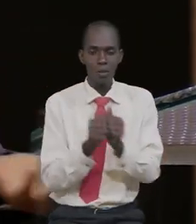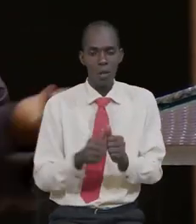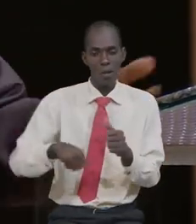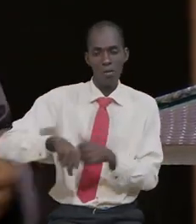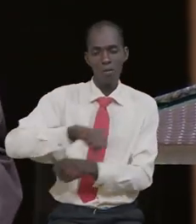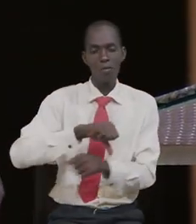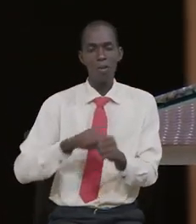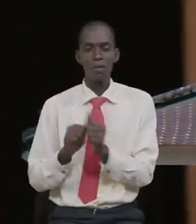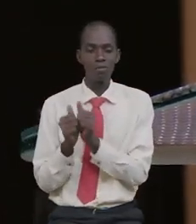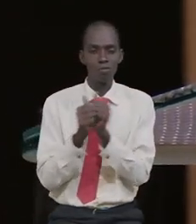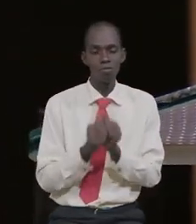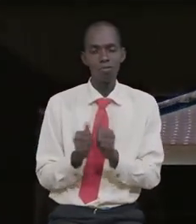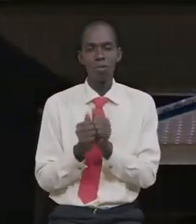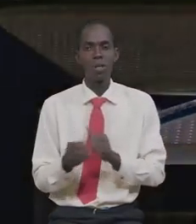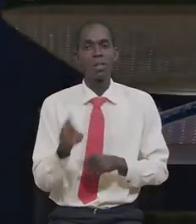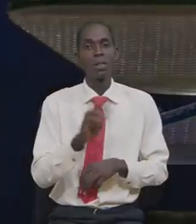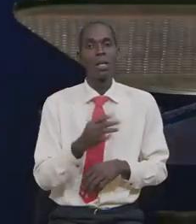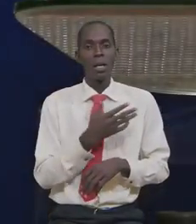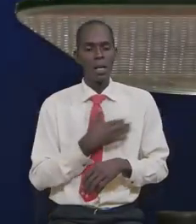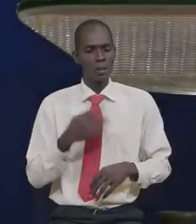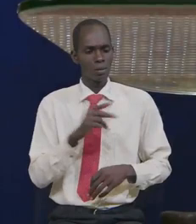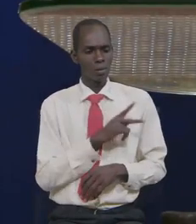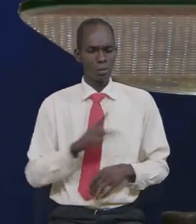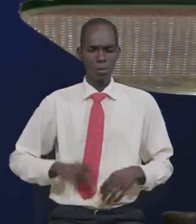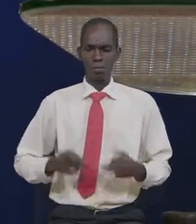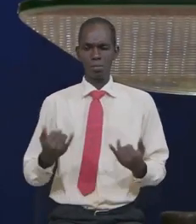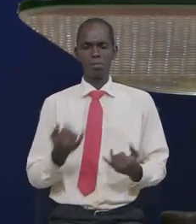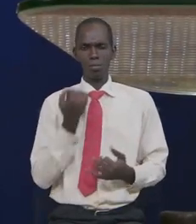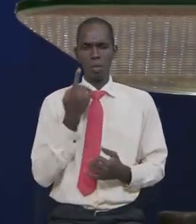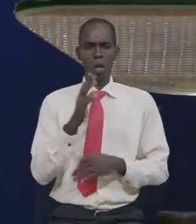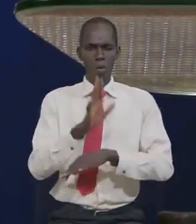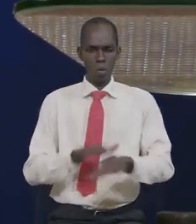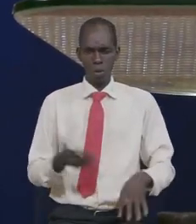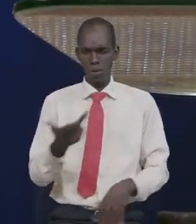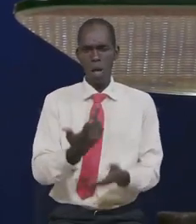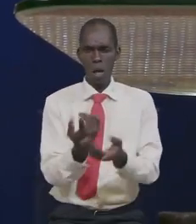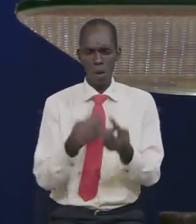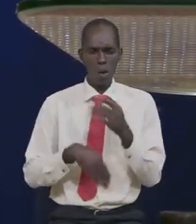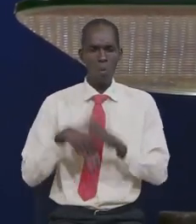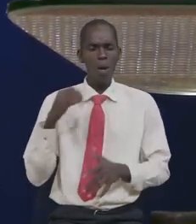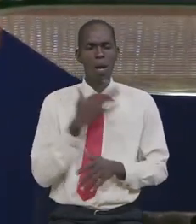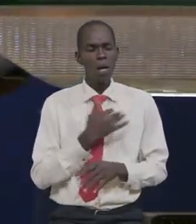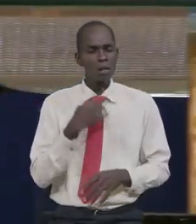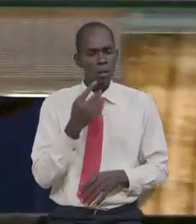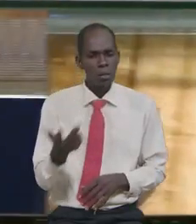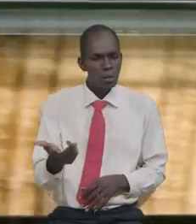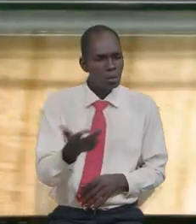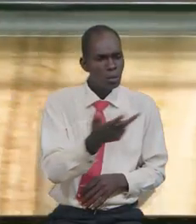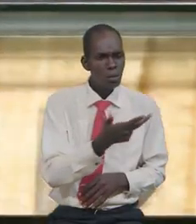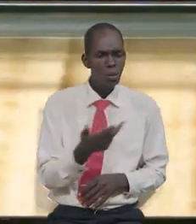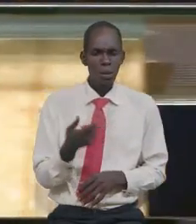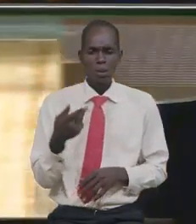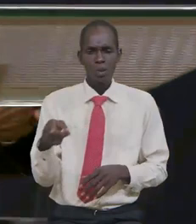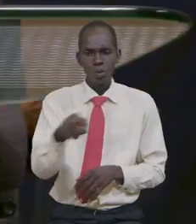And Nebuchadnezzar himself came and called them out, and he said, Shadrach, Meshach, and Abednego, the servants of